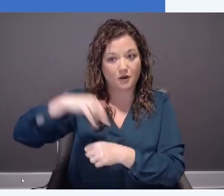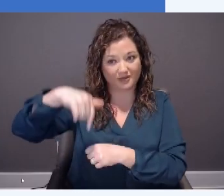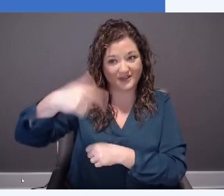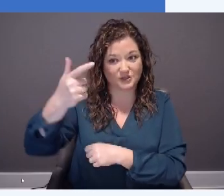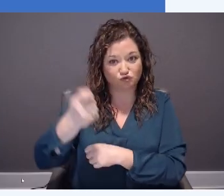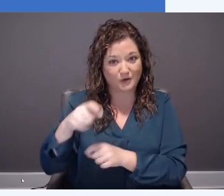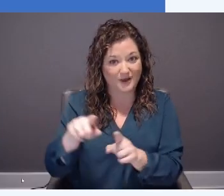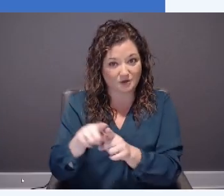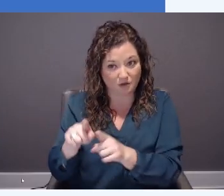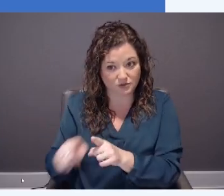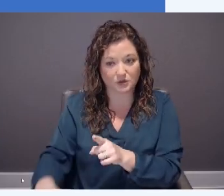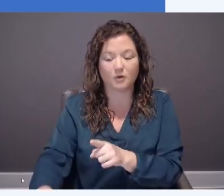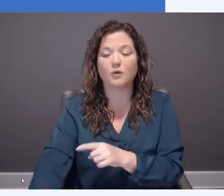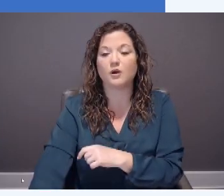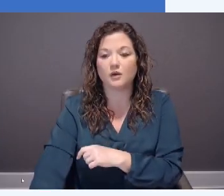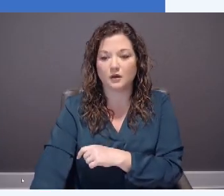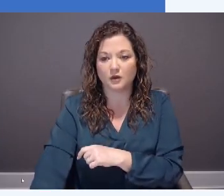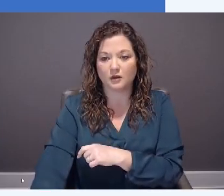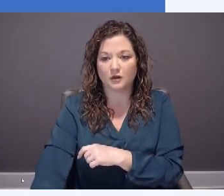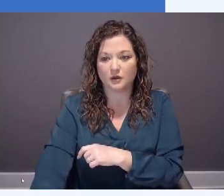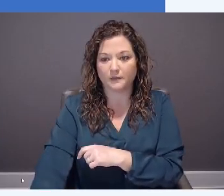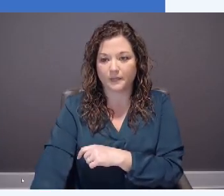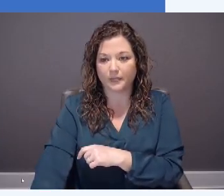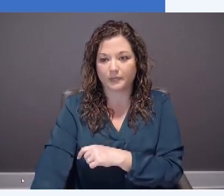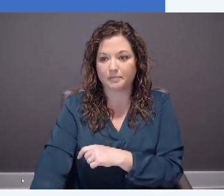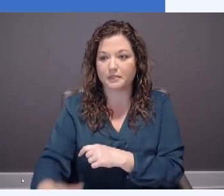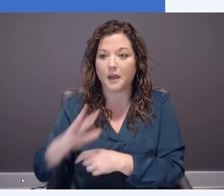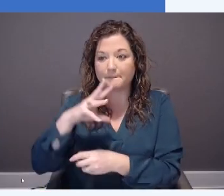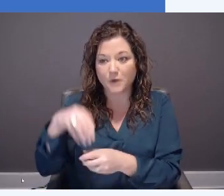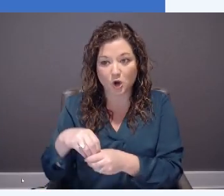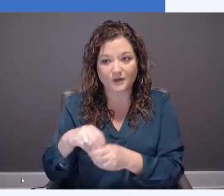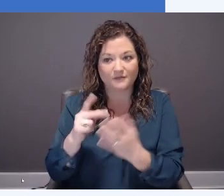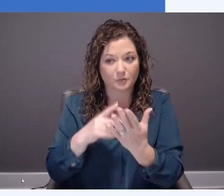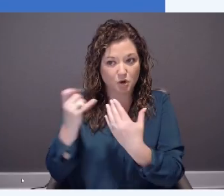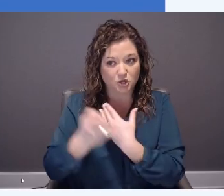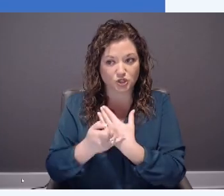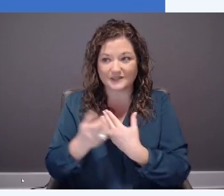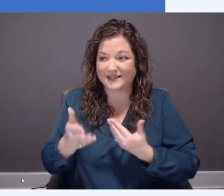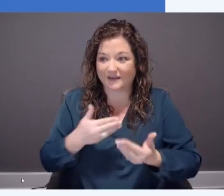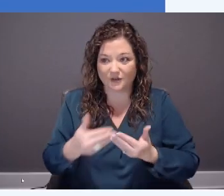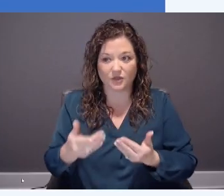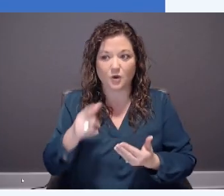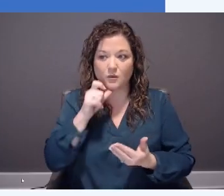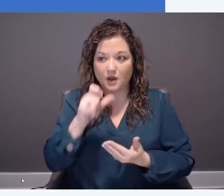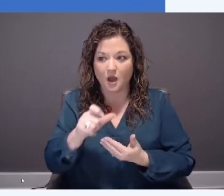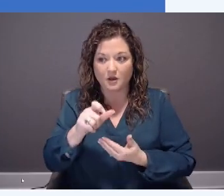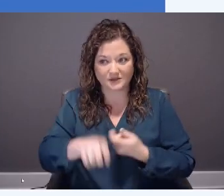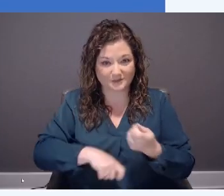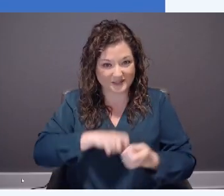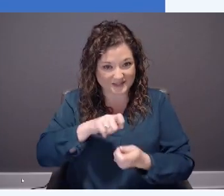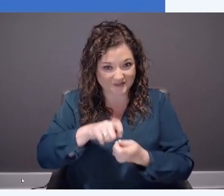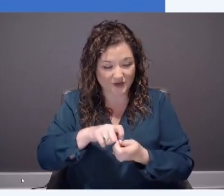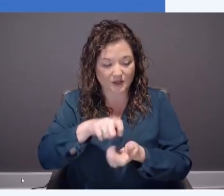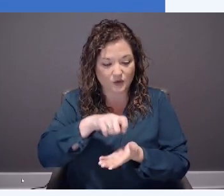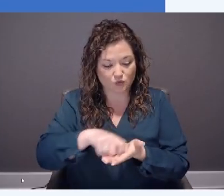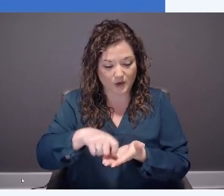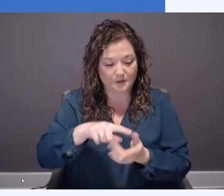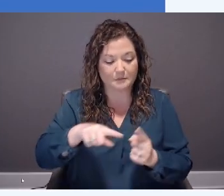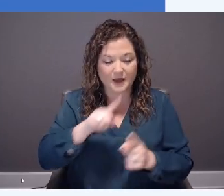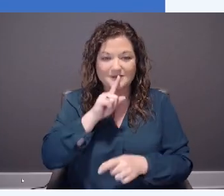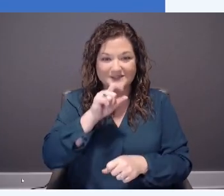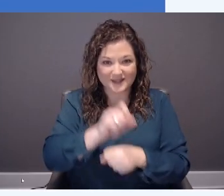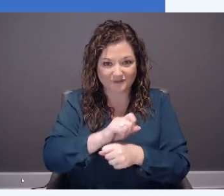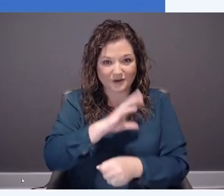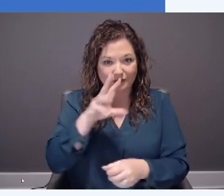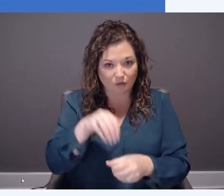of the projects that we're working on, even though they weren't specifically written in as subrecipients, but they are definitely included in the work